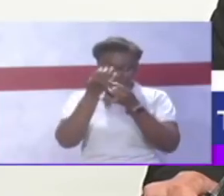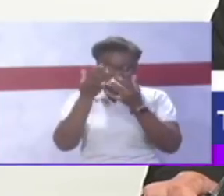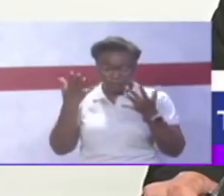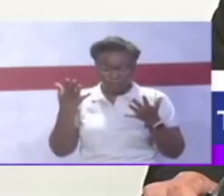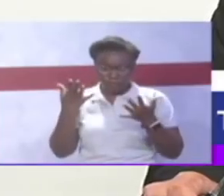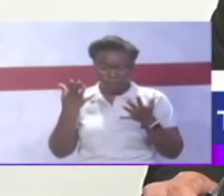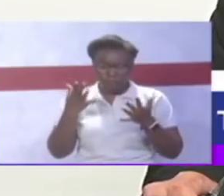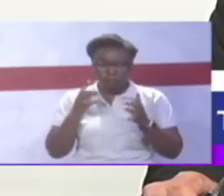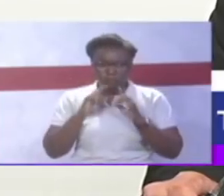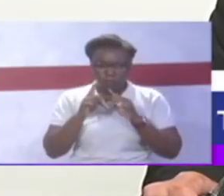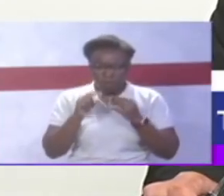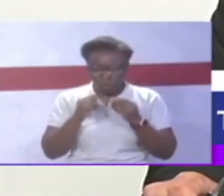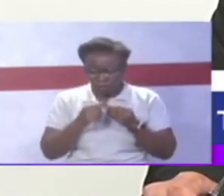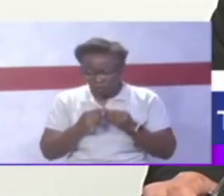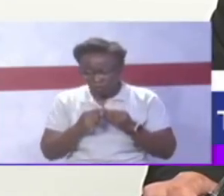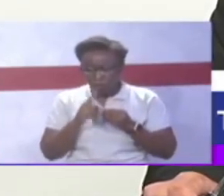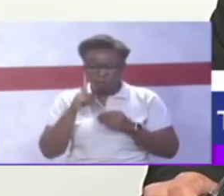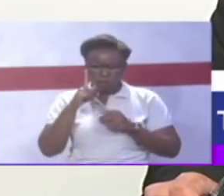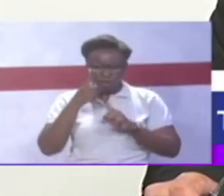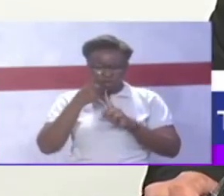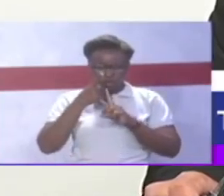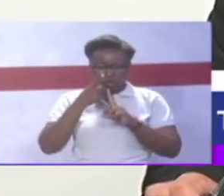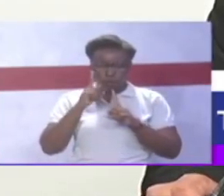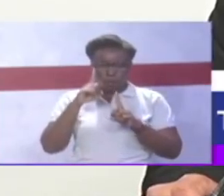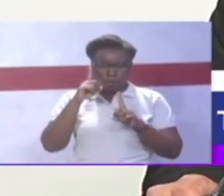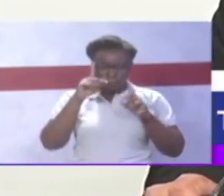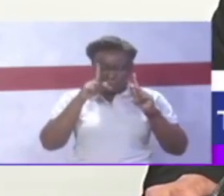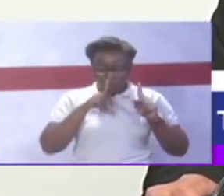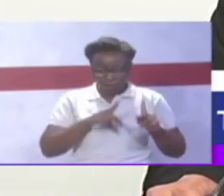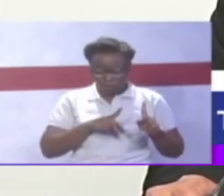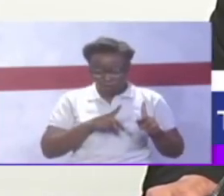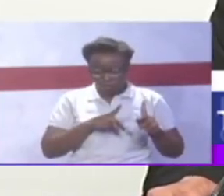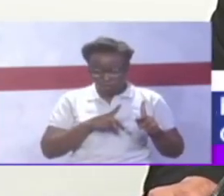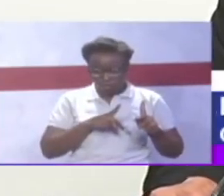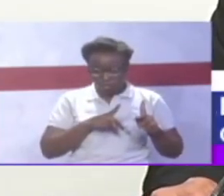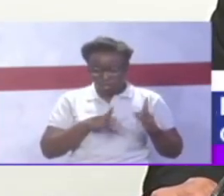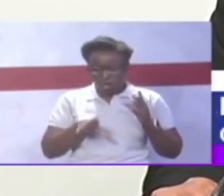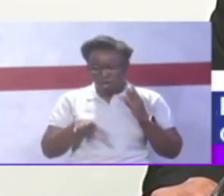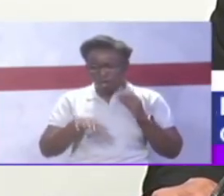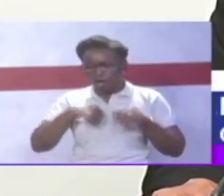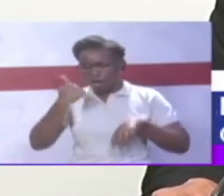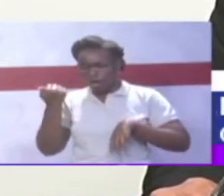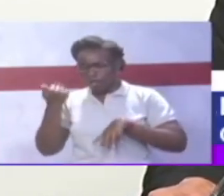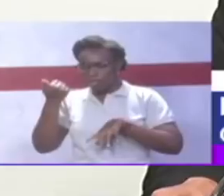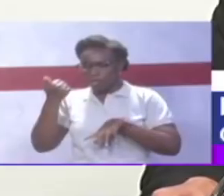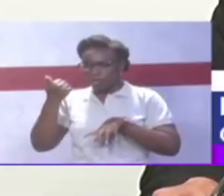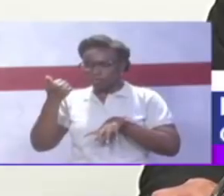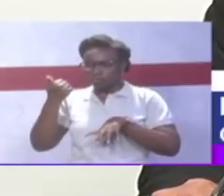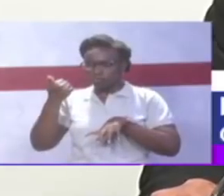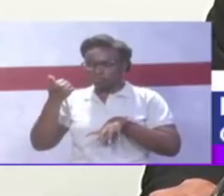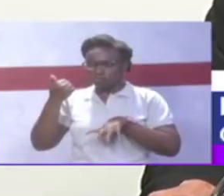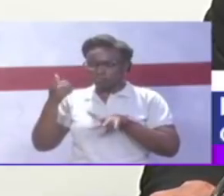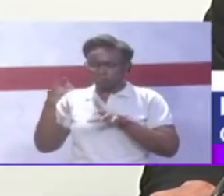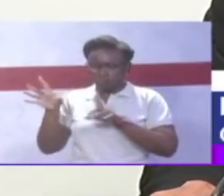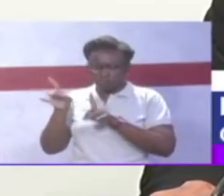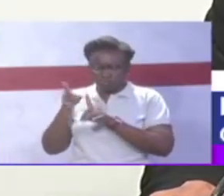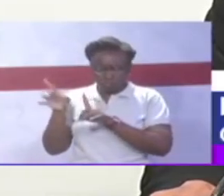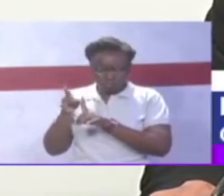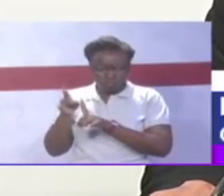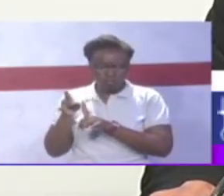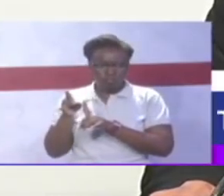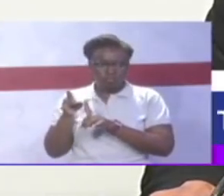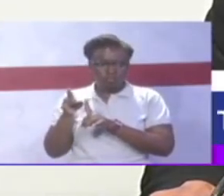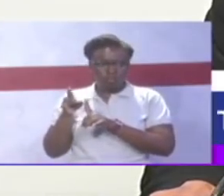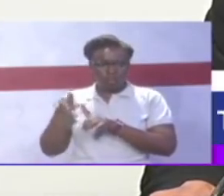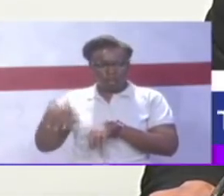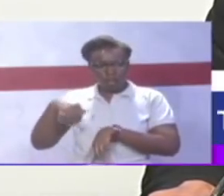George West, there was 1 case in St. George East. We now have cases in County Caroni. We're picking up cases in St. Patrick, I